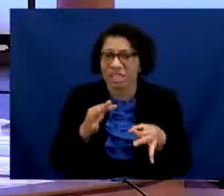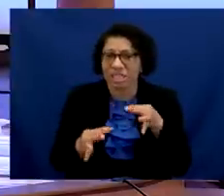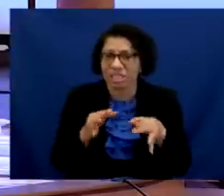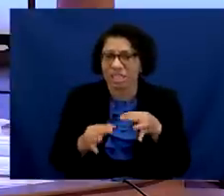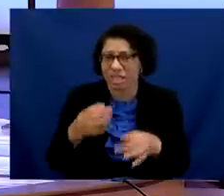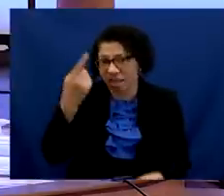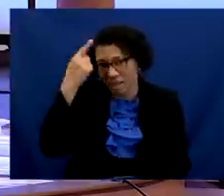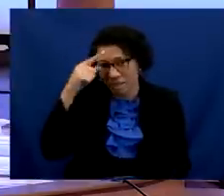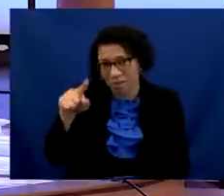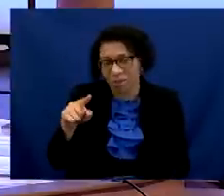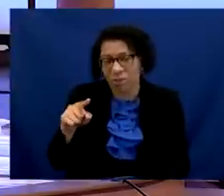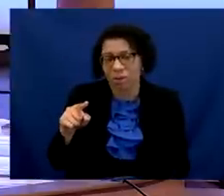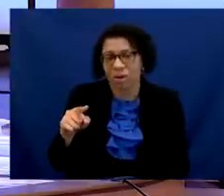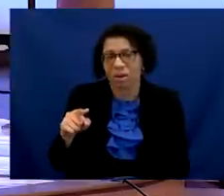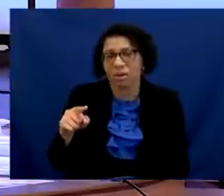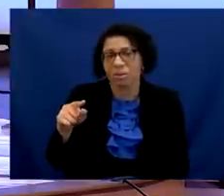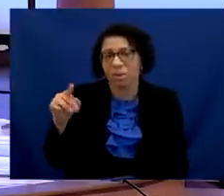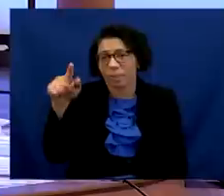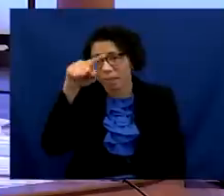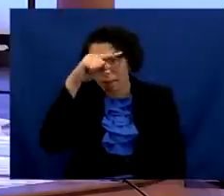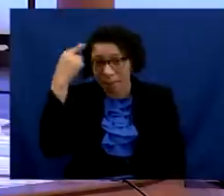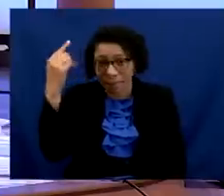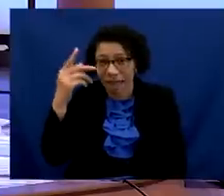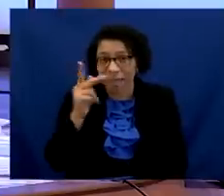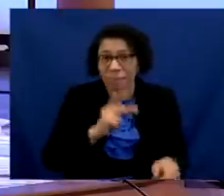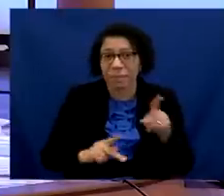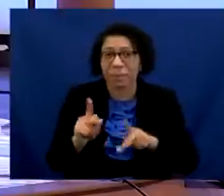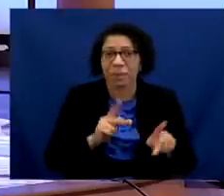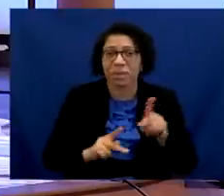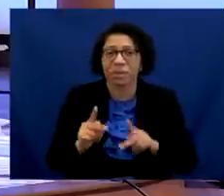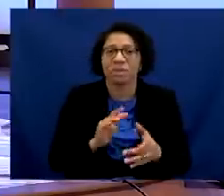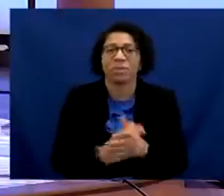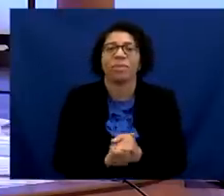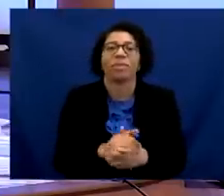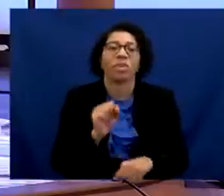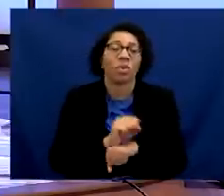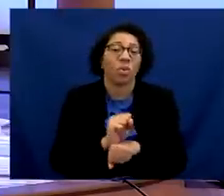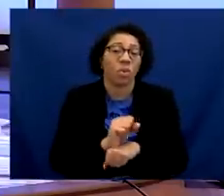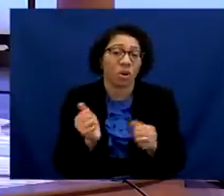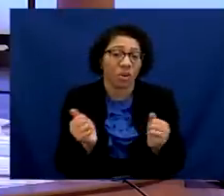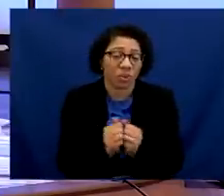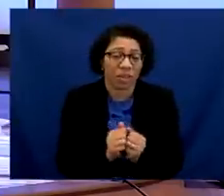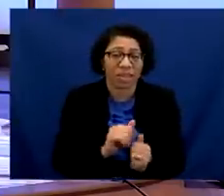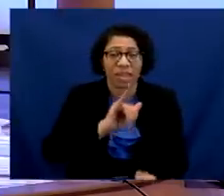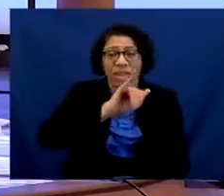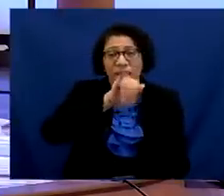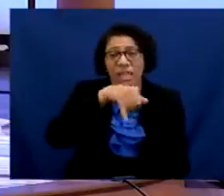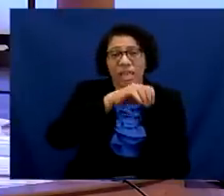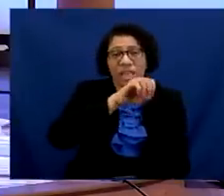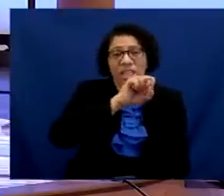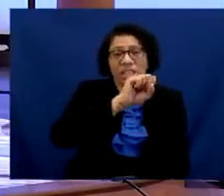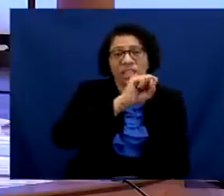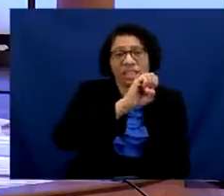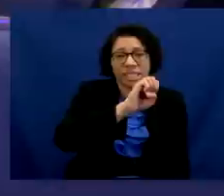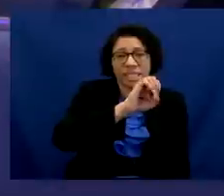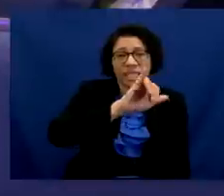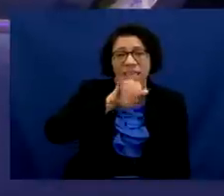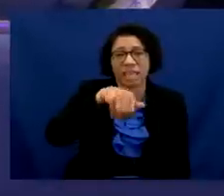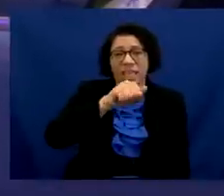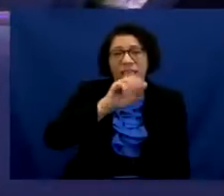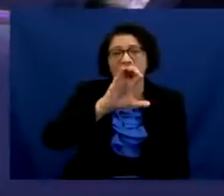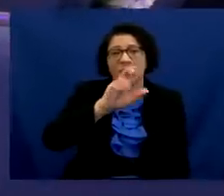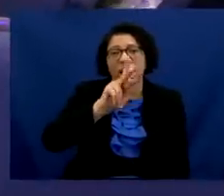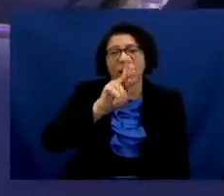working with National Action Network, working with Reverend Jesse Jackson and Reverend Al Sharpton and so many others. Thank yous. And Martin Luther